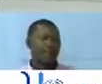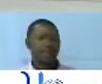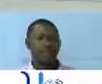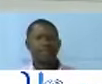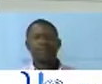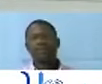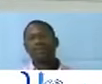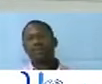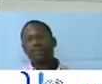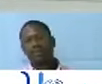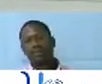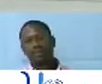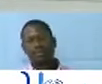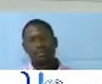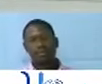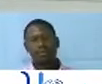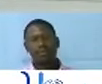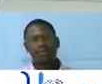And